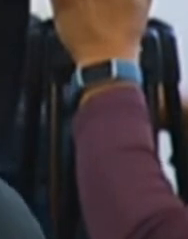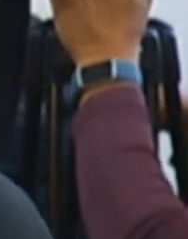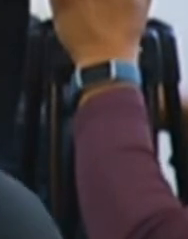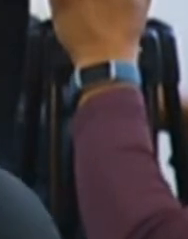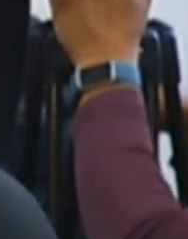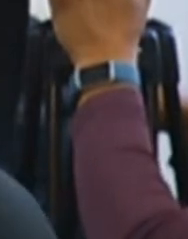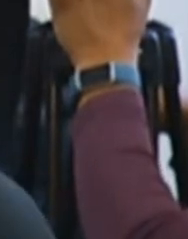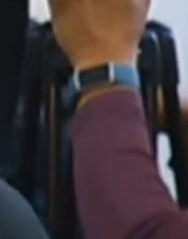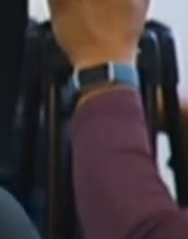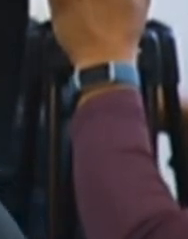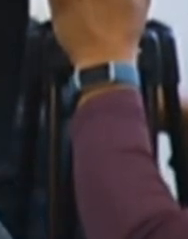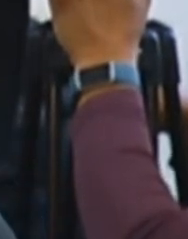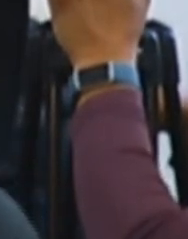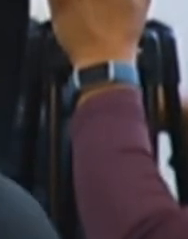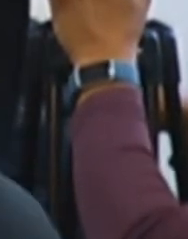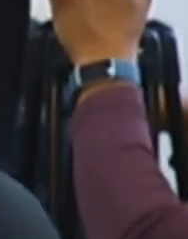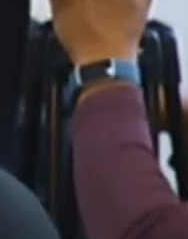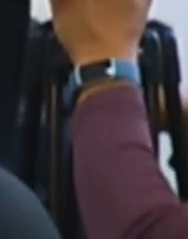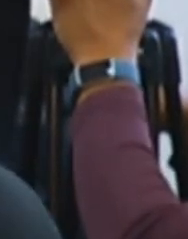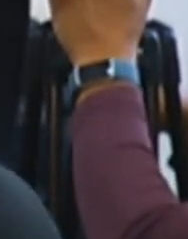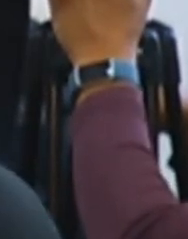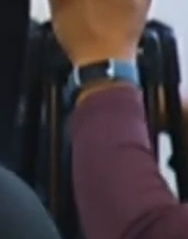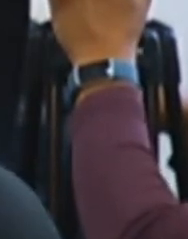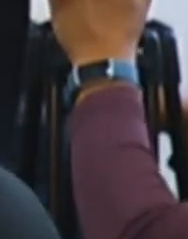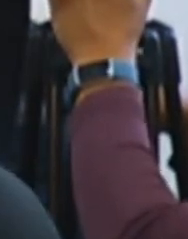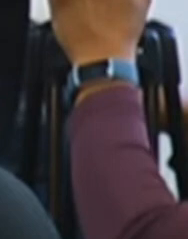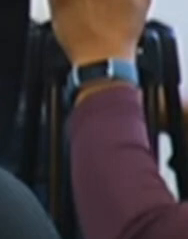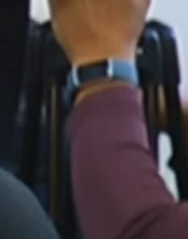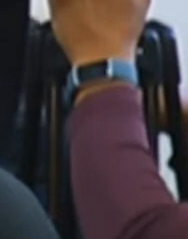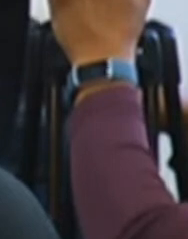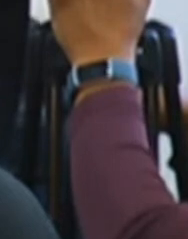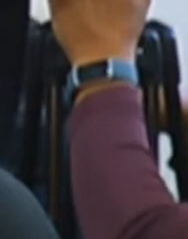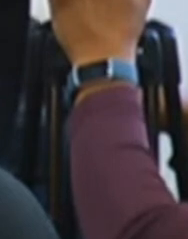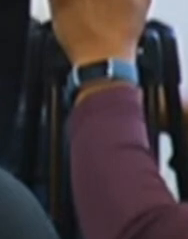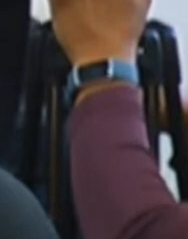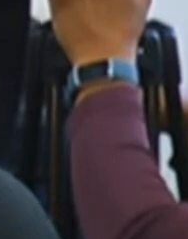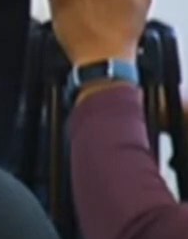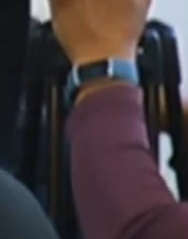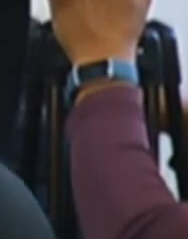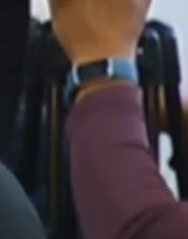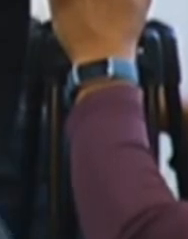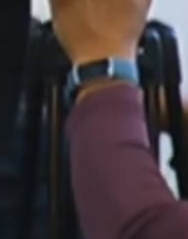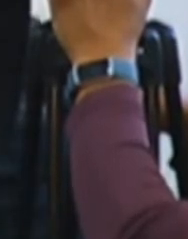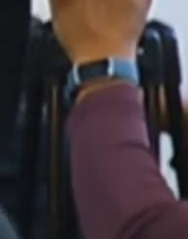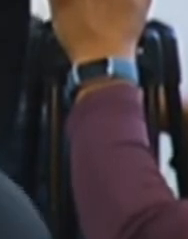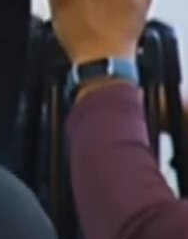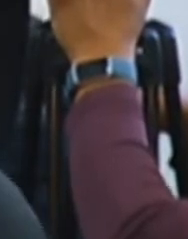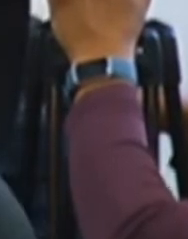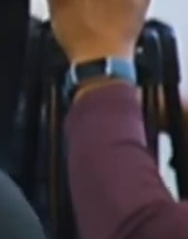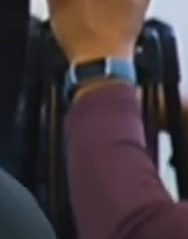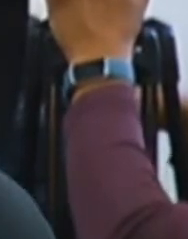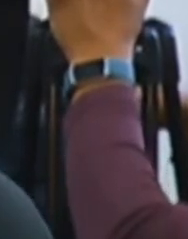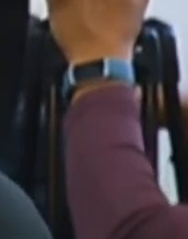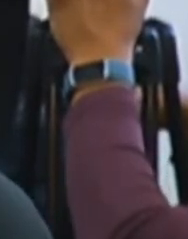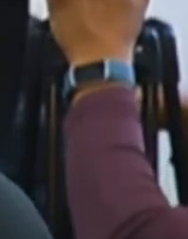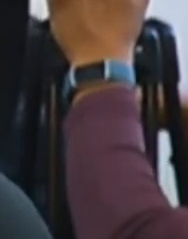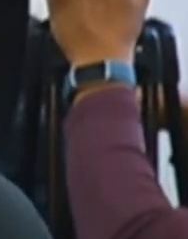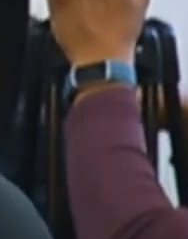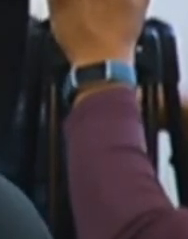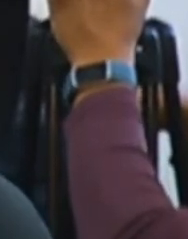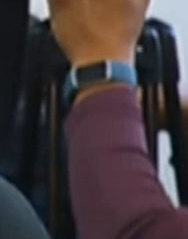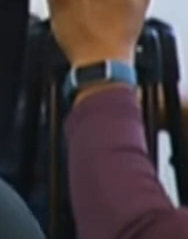took that matter to my client, and I further took that matter